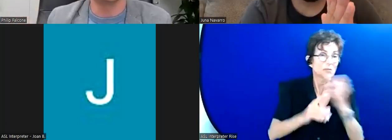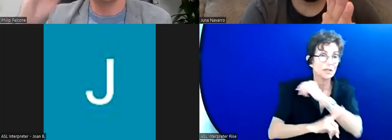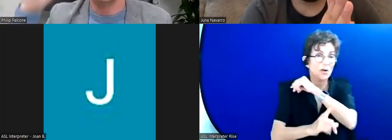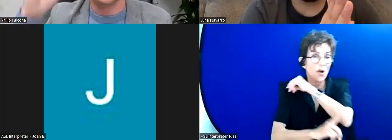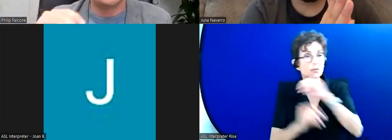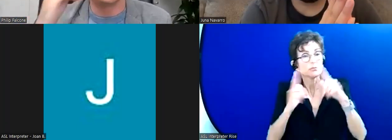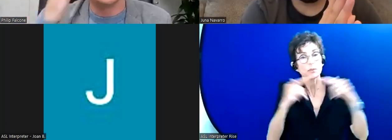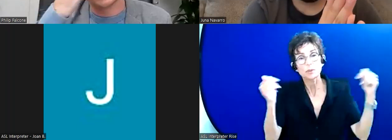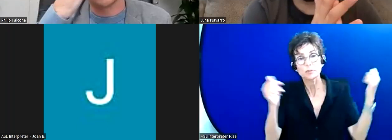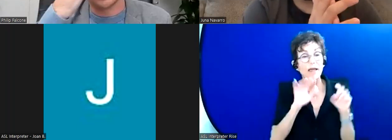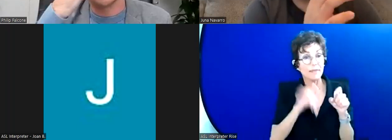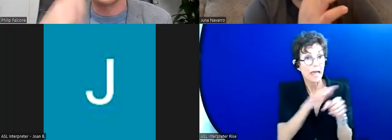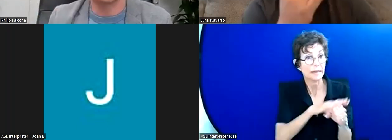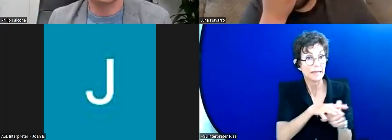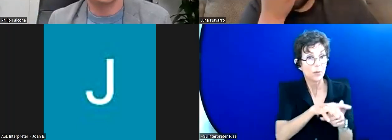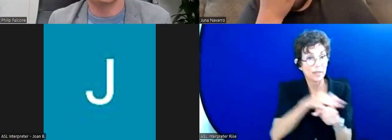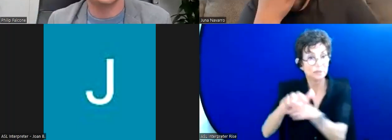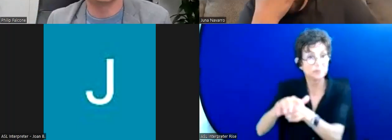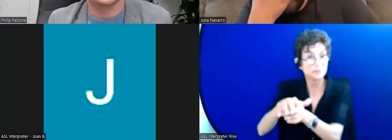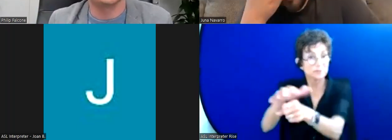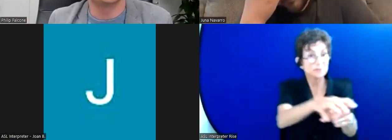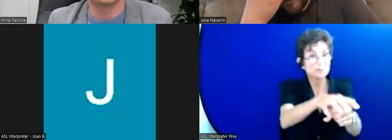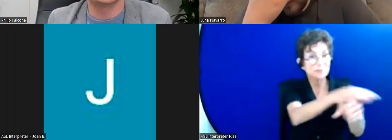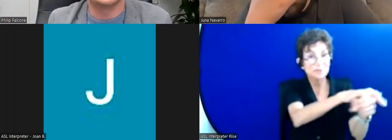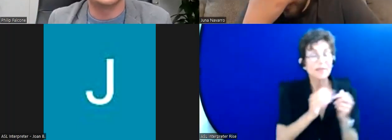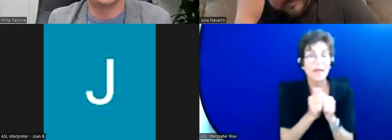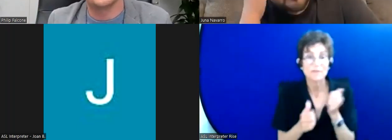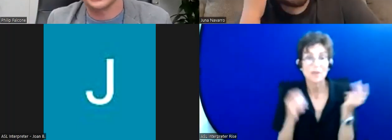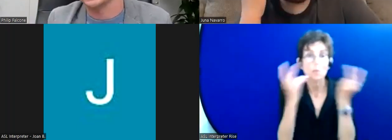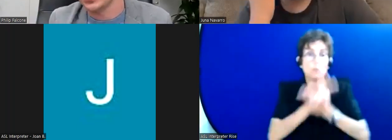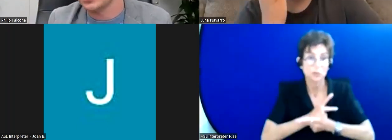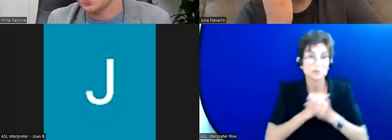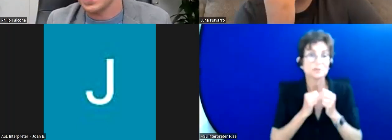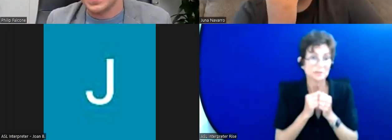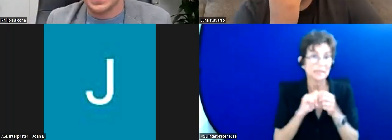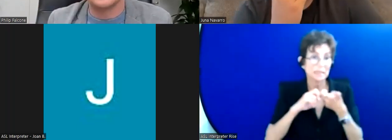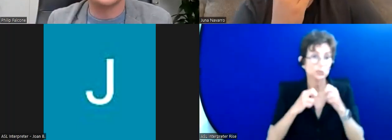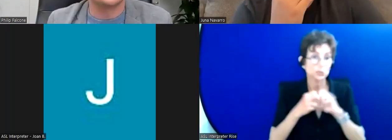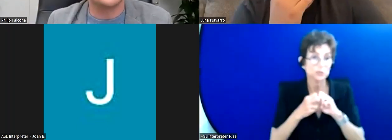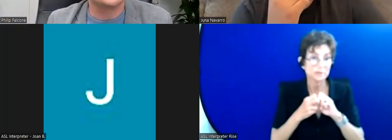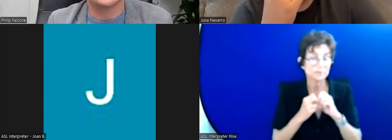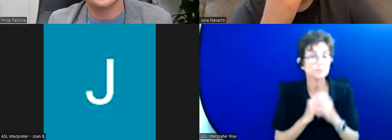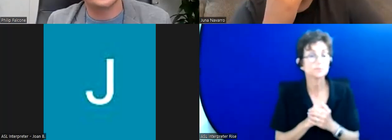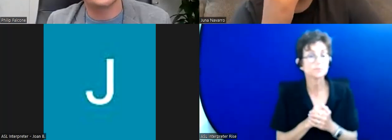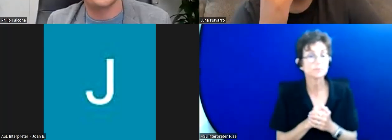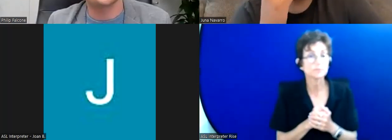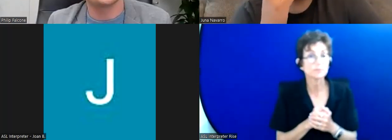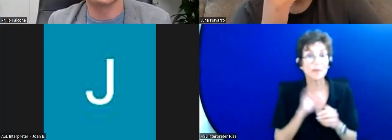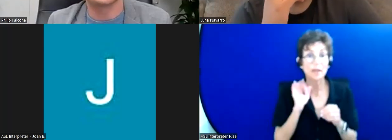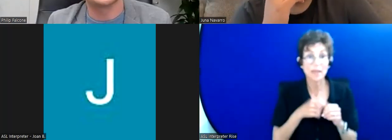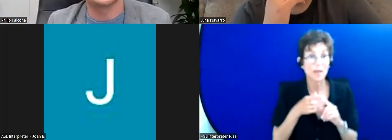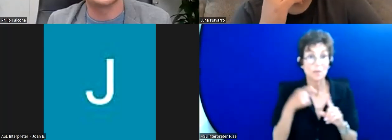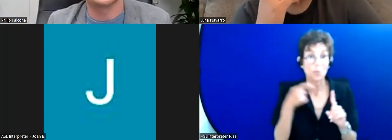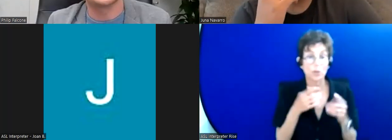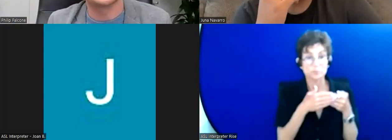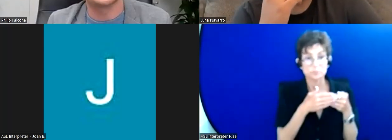of last year. We compiled a list of all these places that have the most issues. And from there, we started contacting property owners and